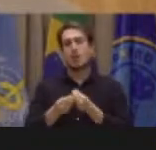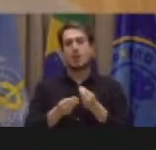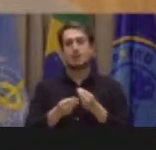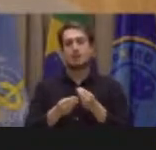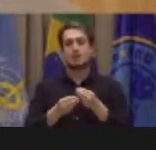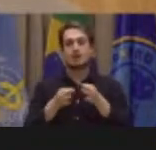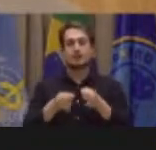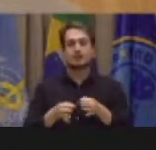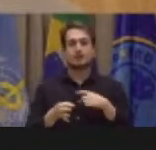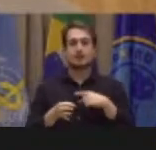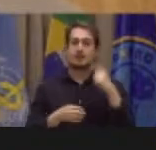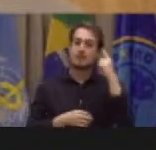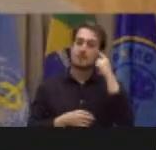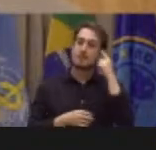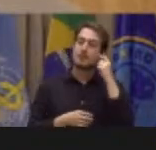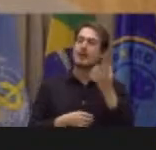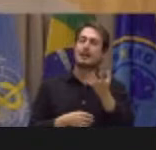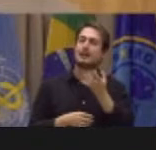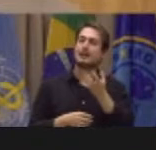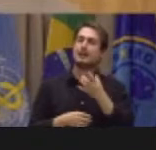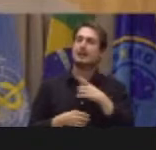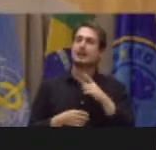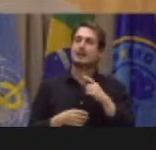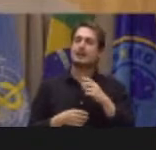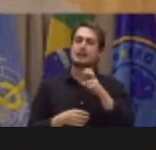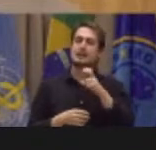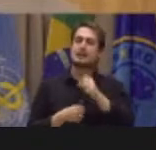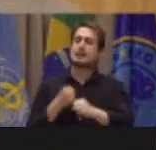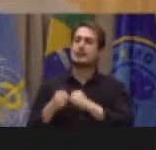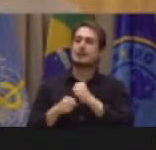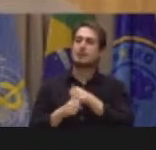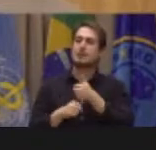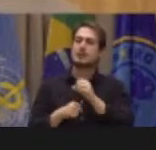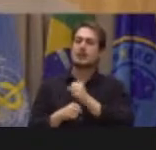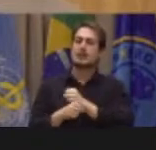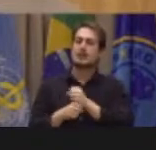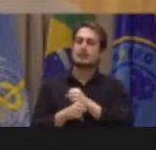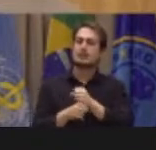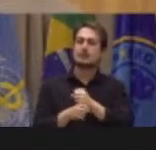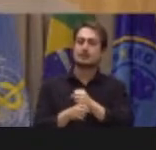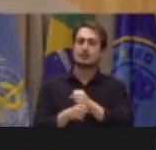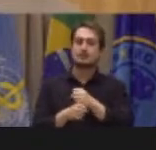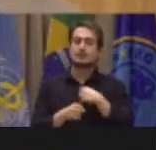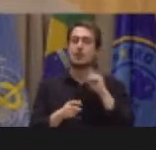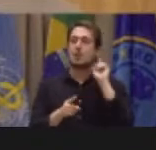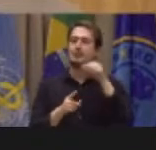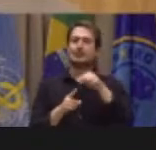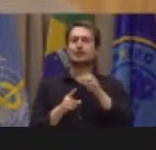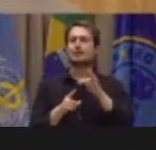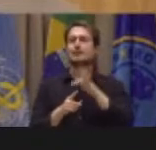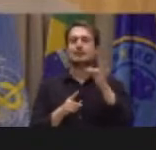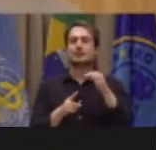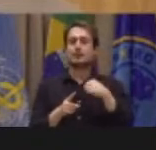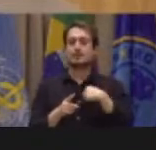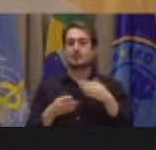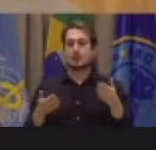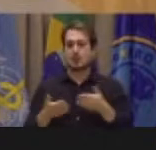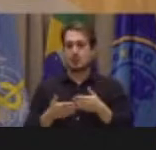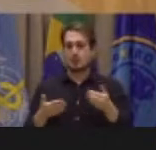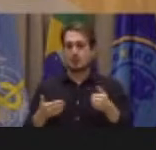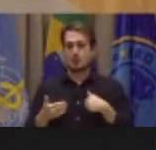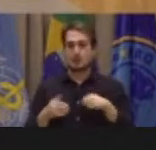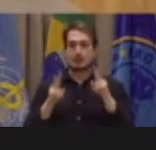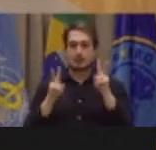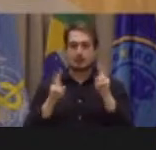from now on. We started to think for the next 5 to 10 years, but it's very